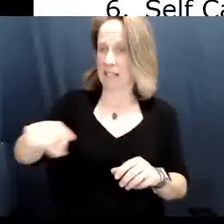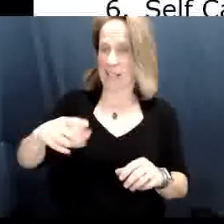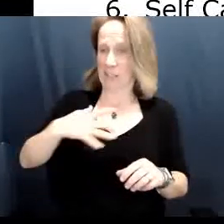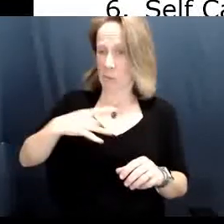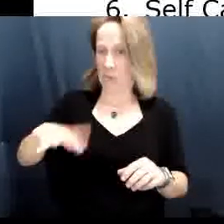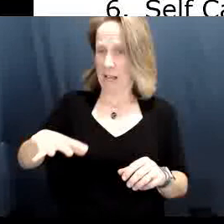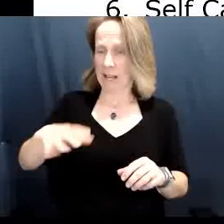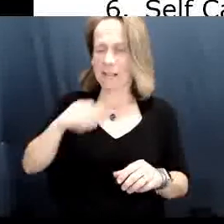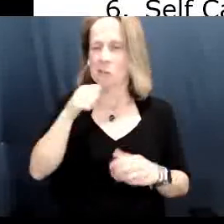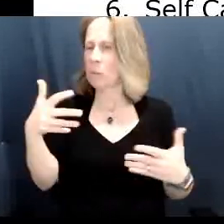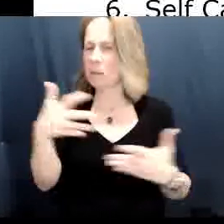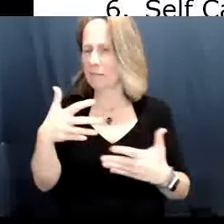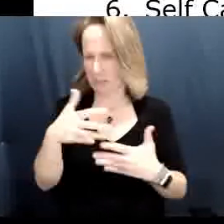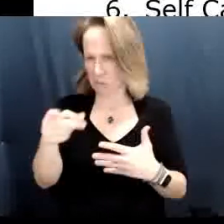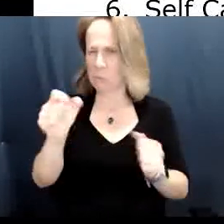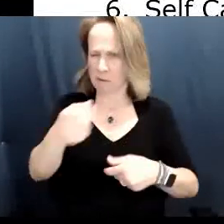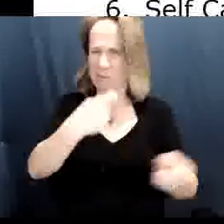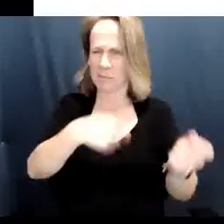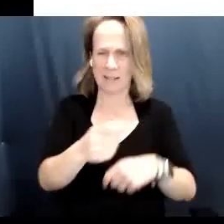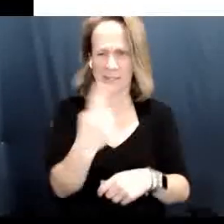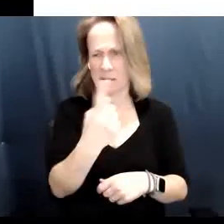up.